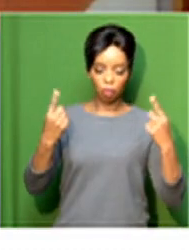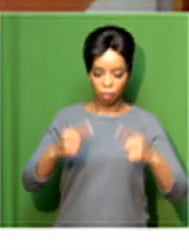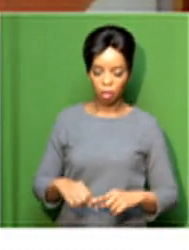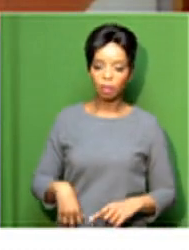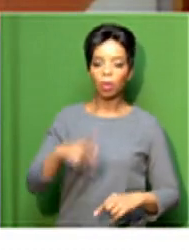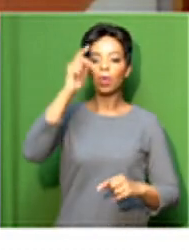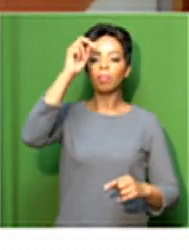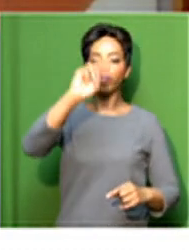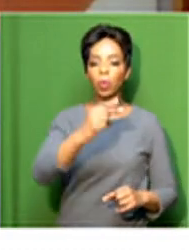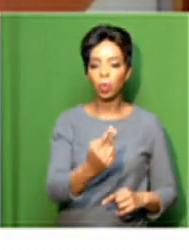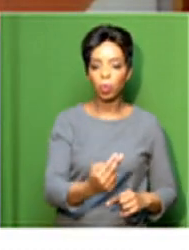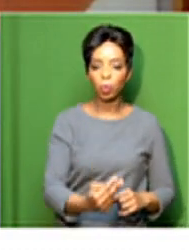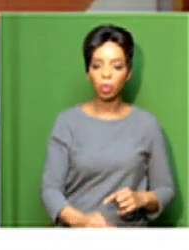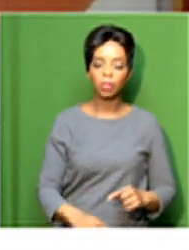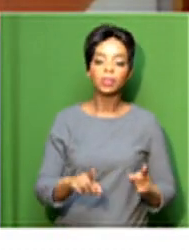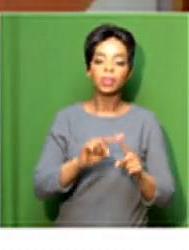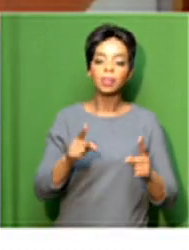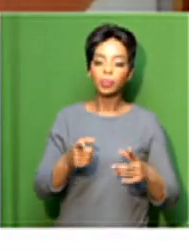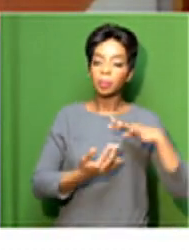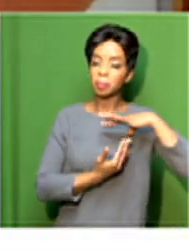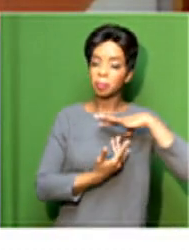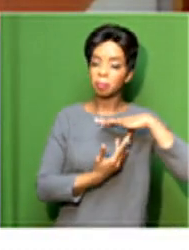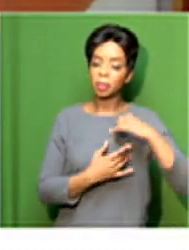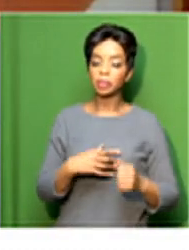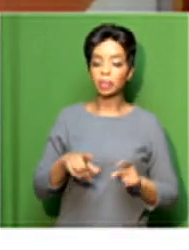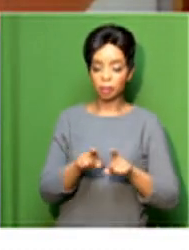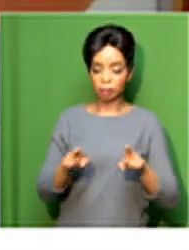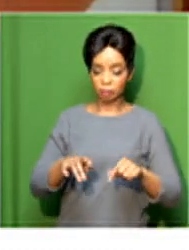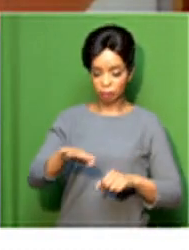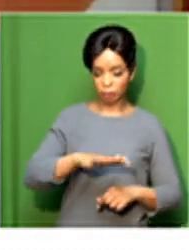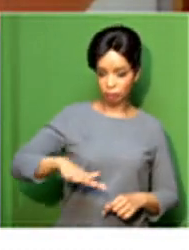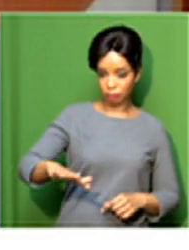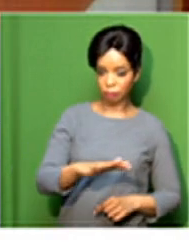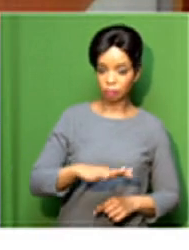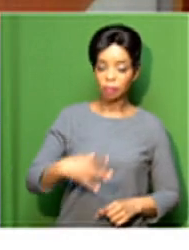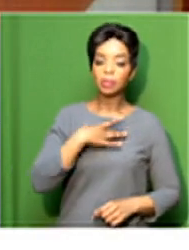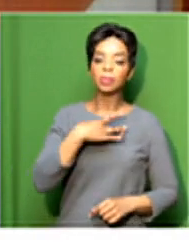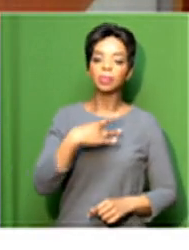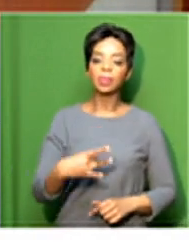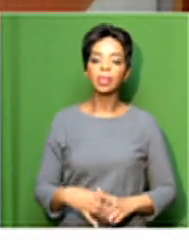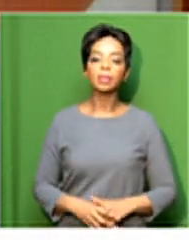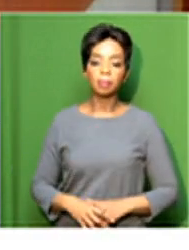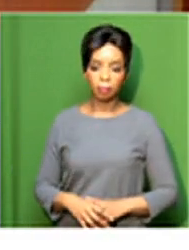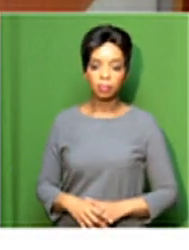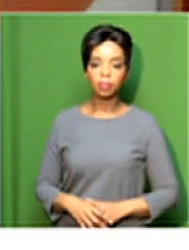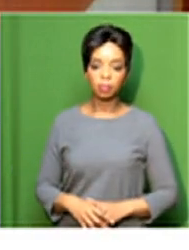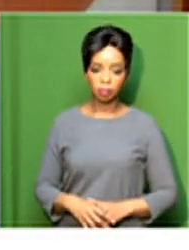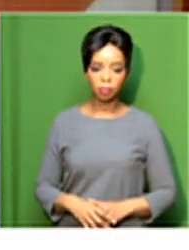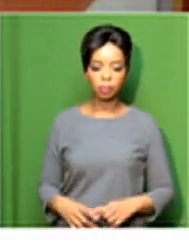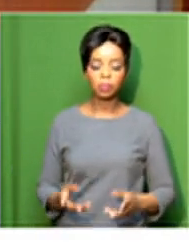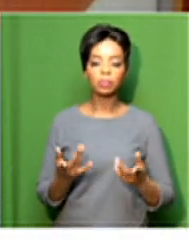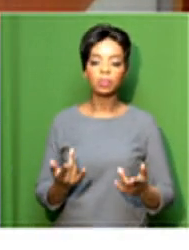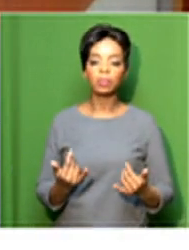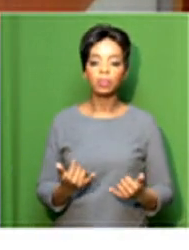are fascinated by it and passionate about it. And it's this incredible underwater wilderness filled with